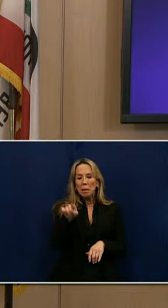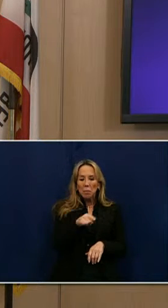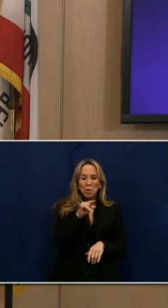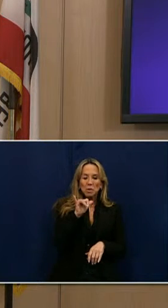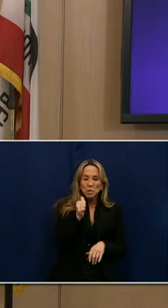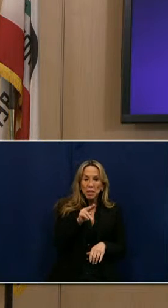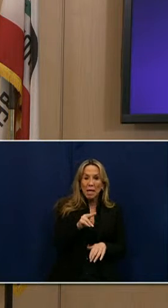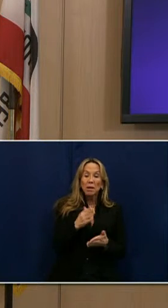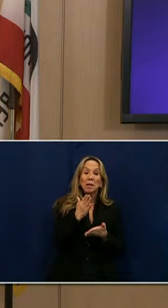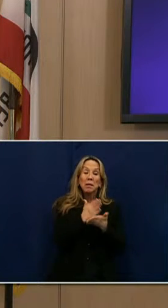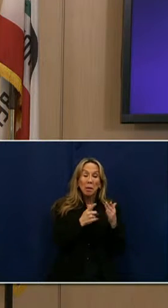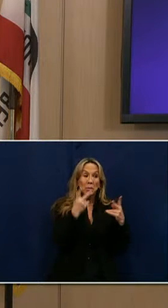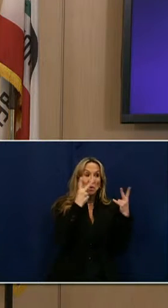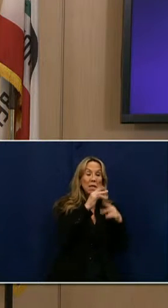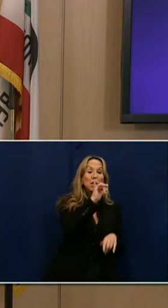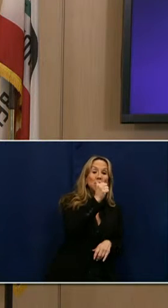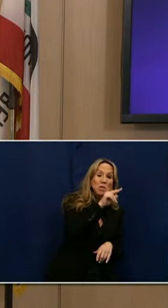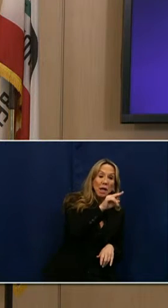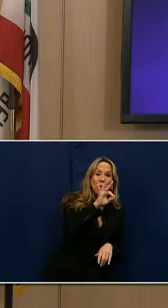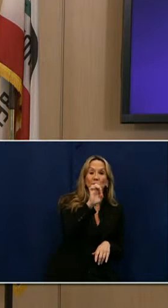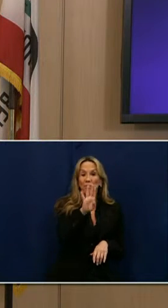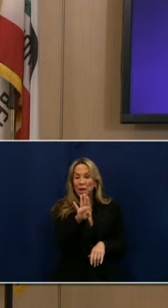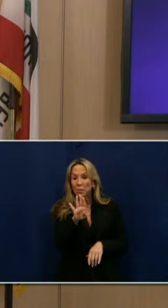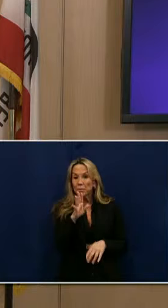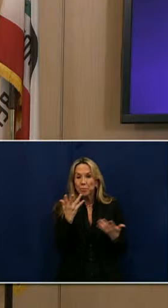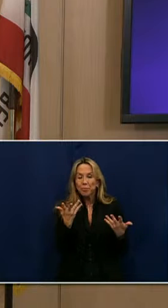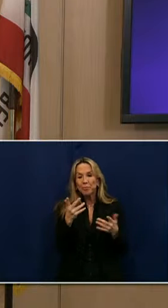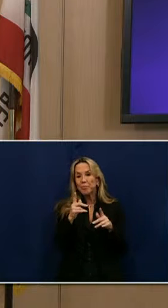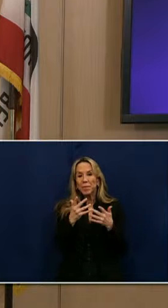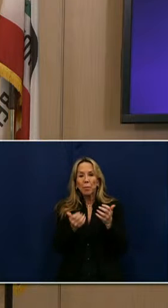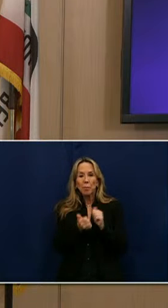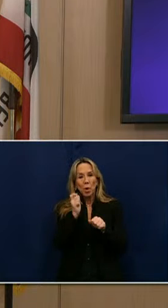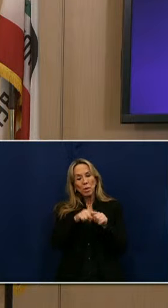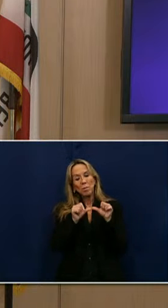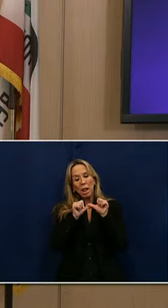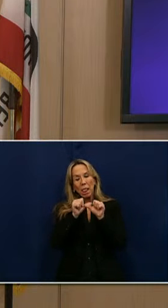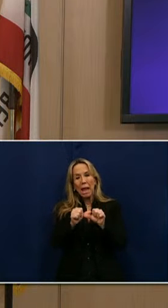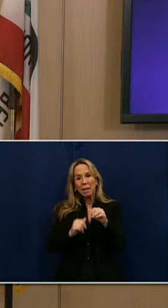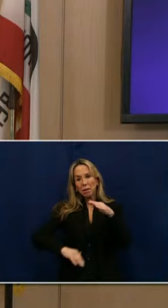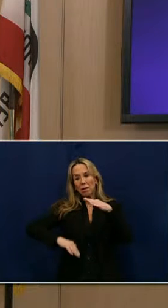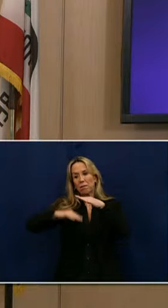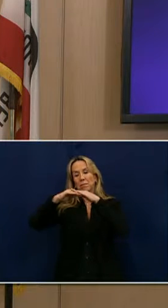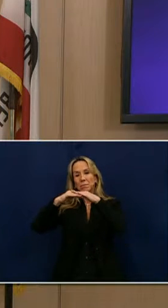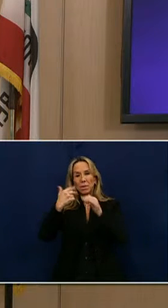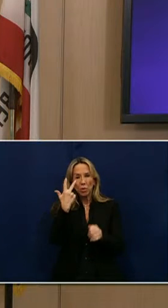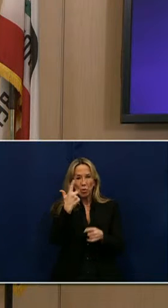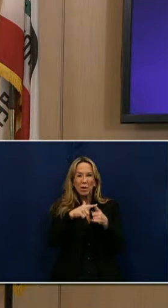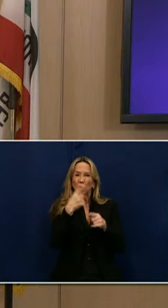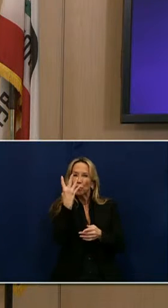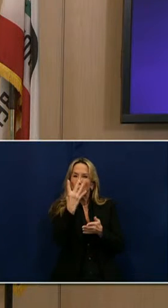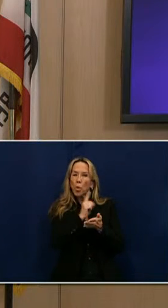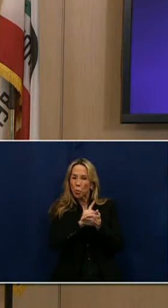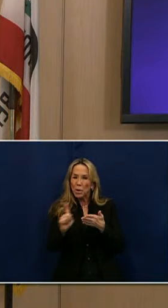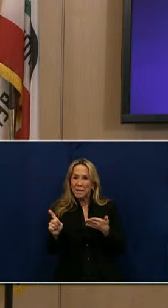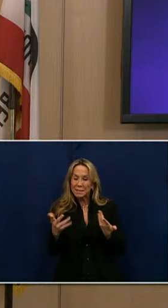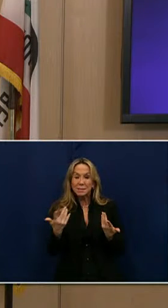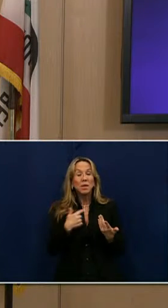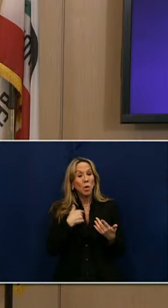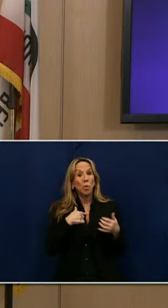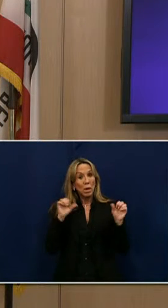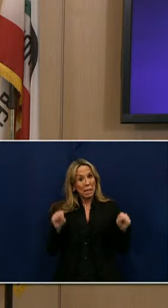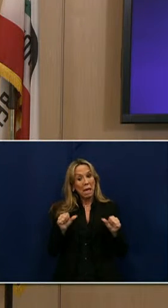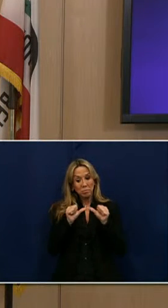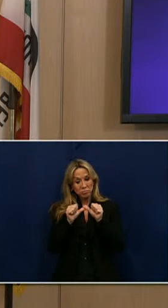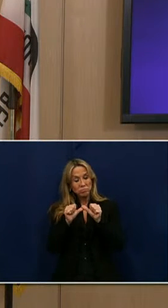and then January and February in others. And usually that's anywhere from 3 to 4 weeks. So that's what I'm talking about. We can sustain